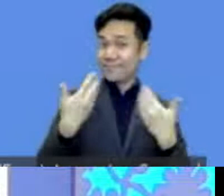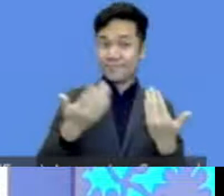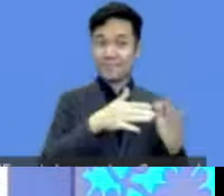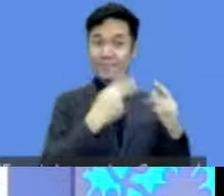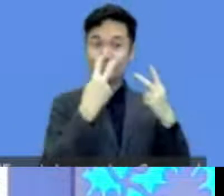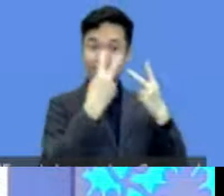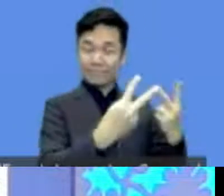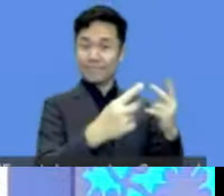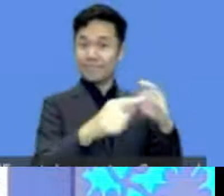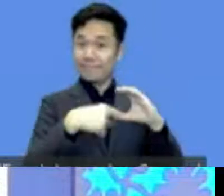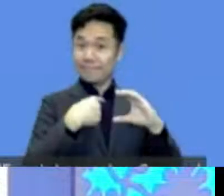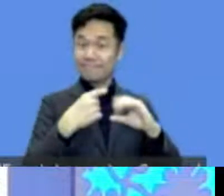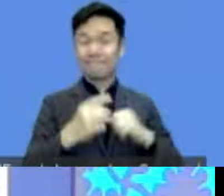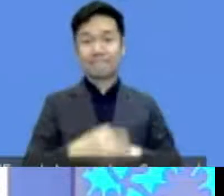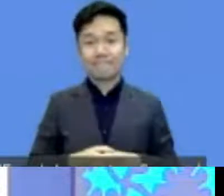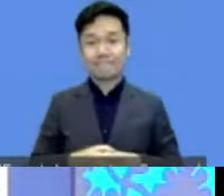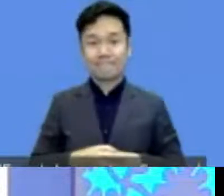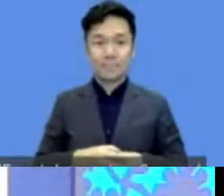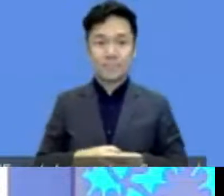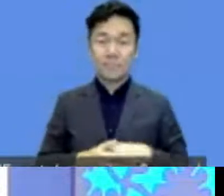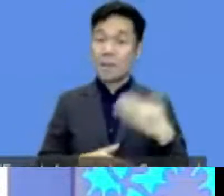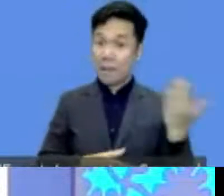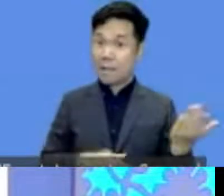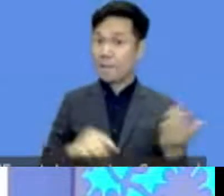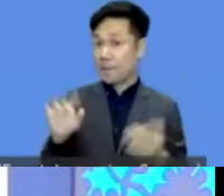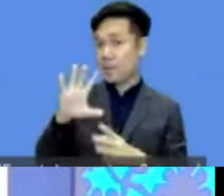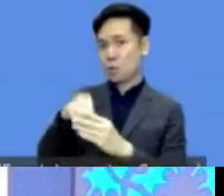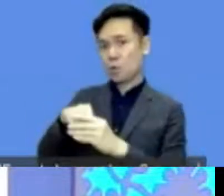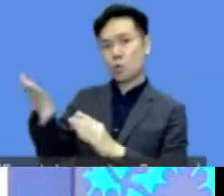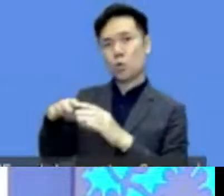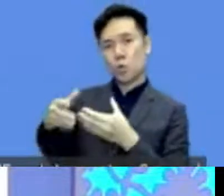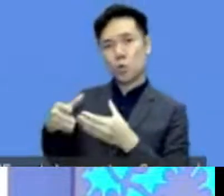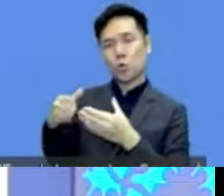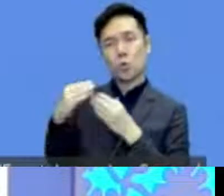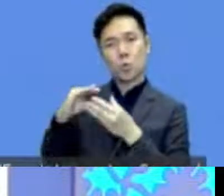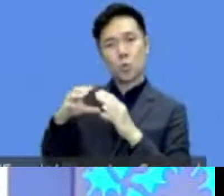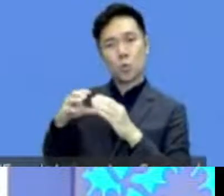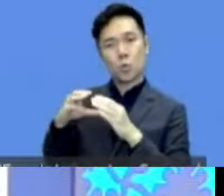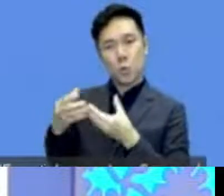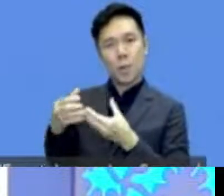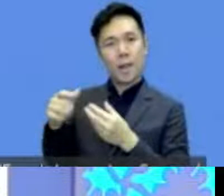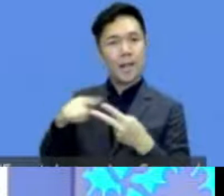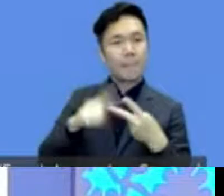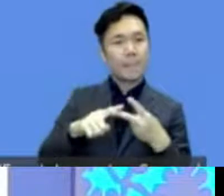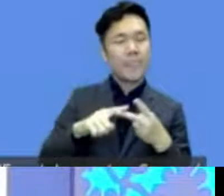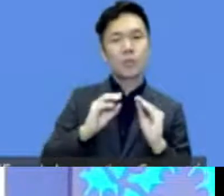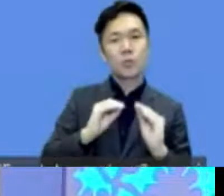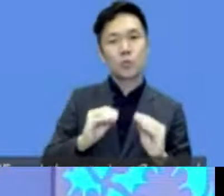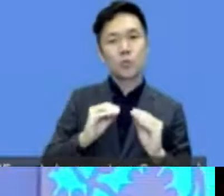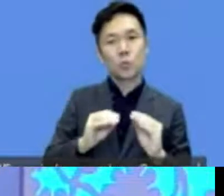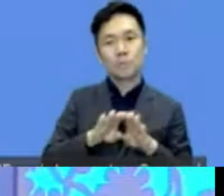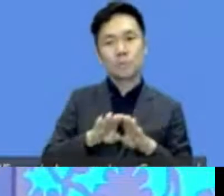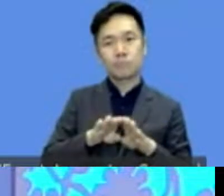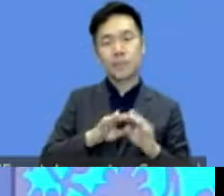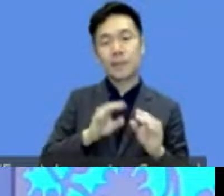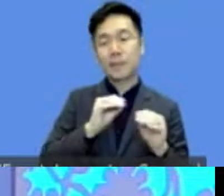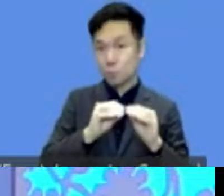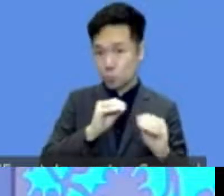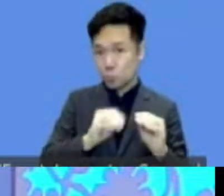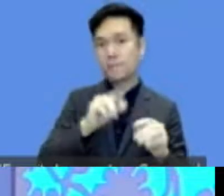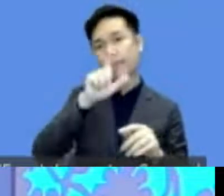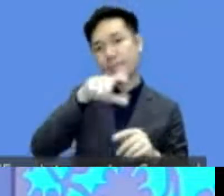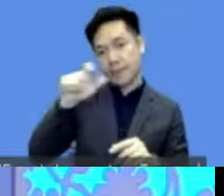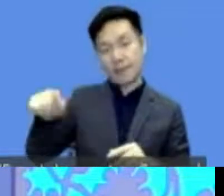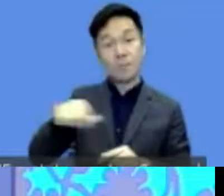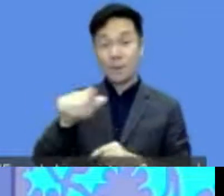address. I'm also in the multi-stakeholder steering group. I'm also president of Educating Nepal. And yeah, I request all of you to just scan the